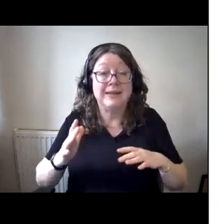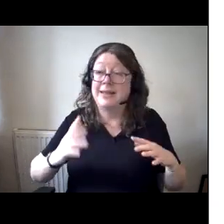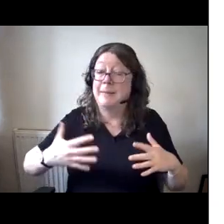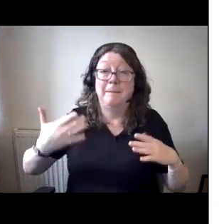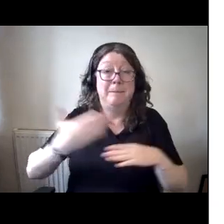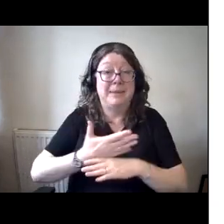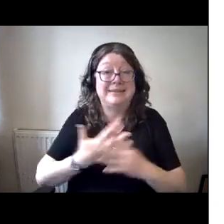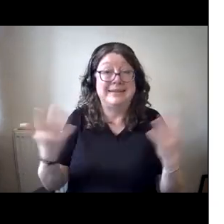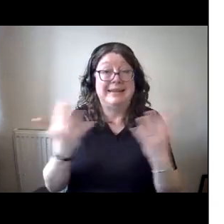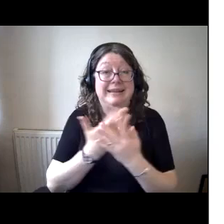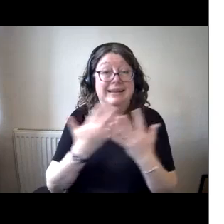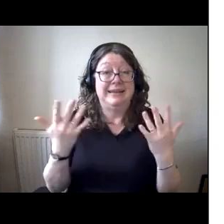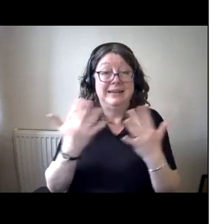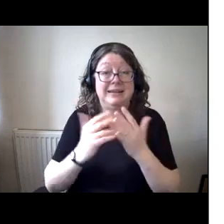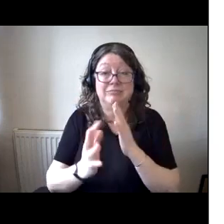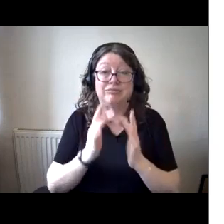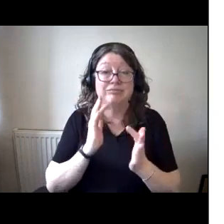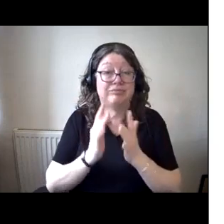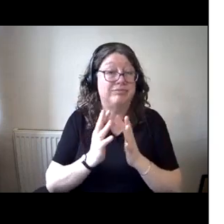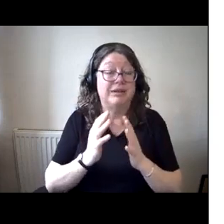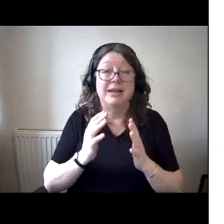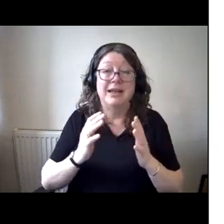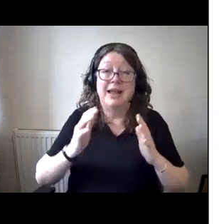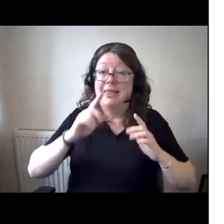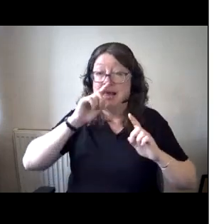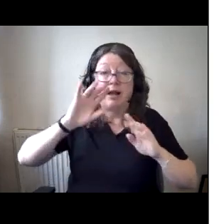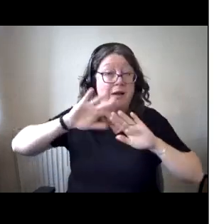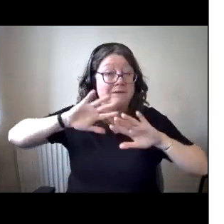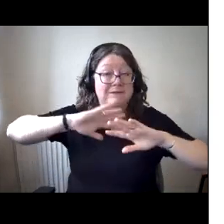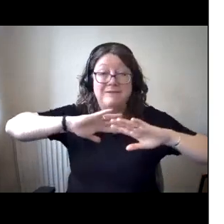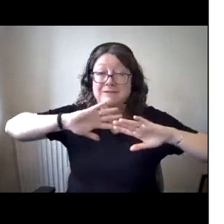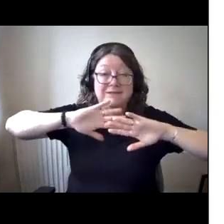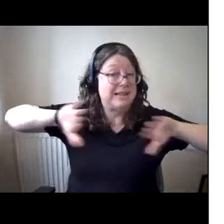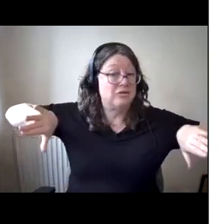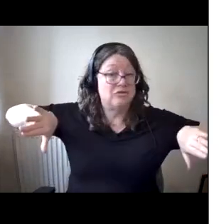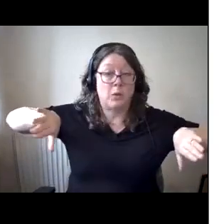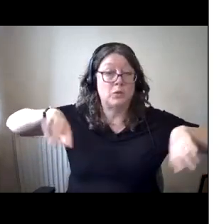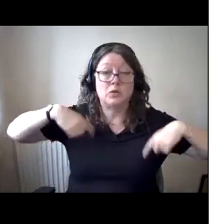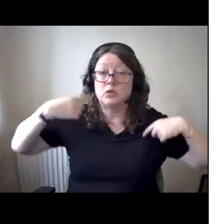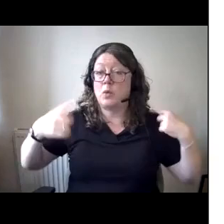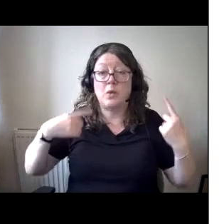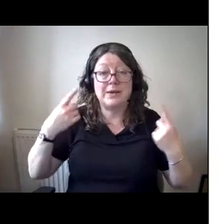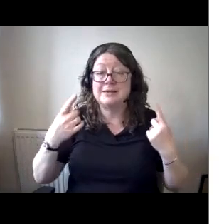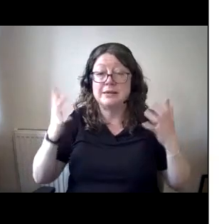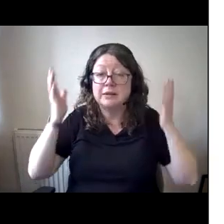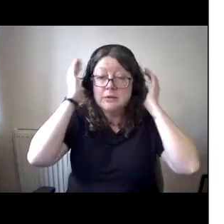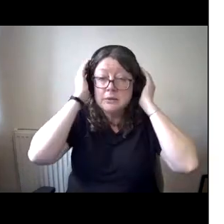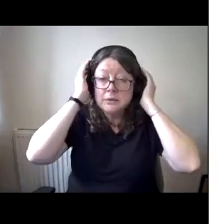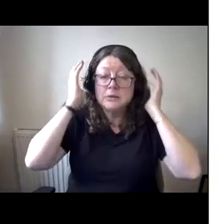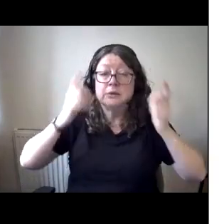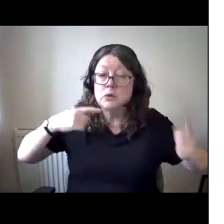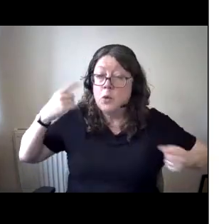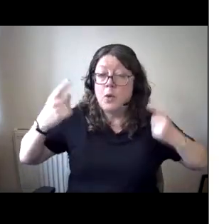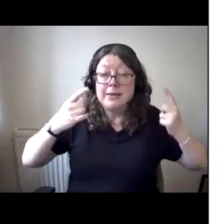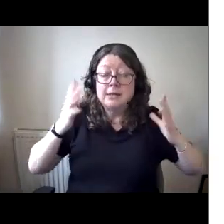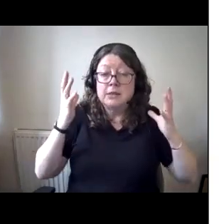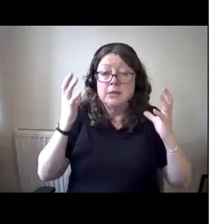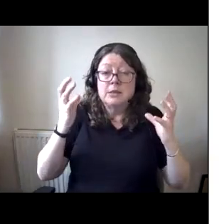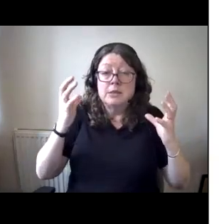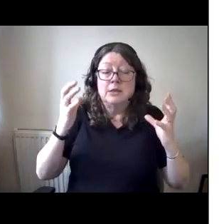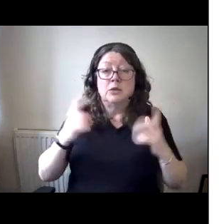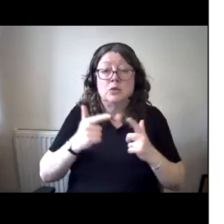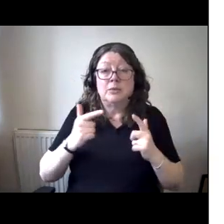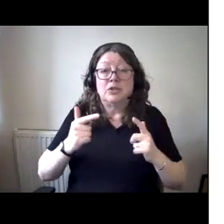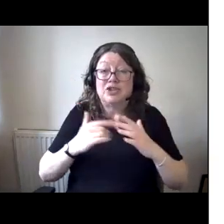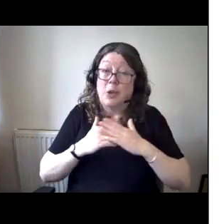environments because they struggle to filter out noise, they struggle with loud noises, unexpected noises. So